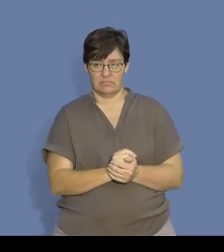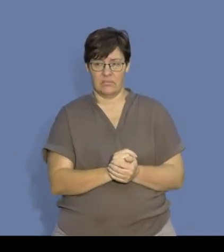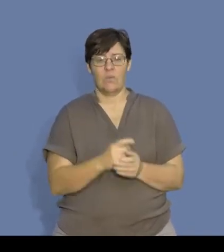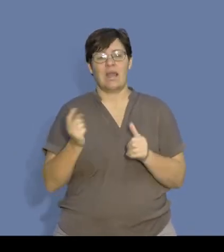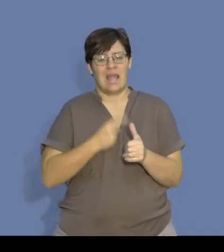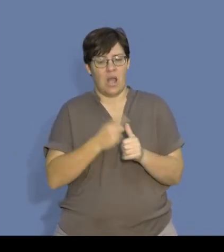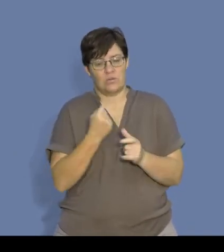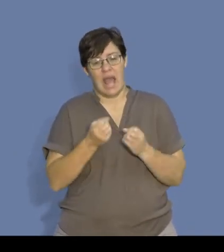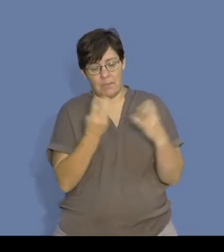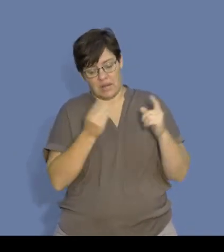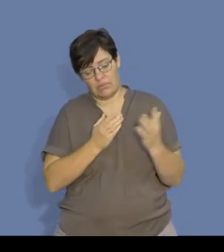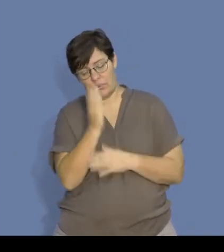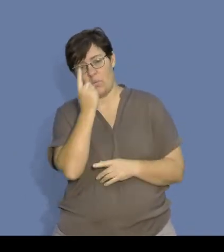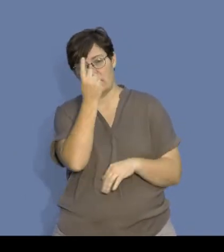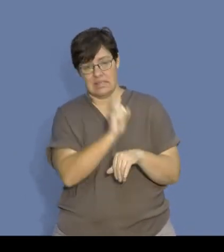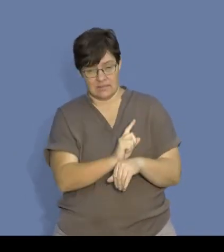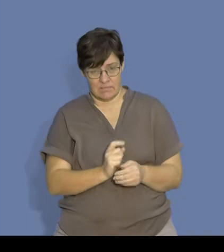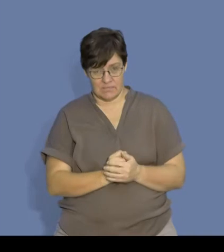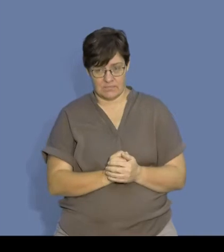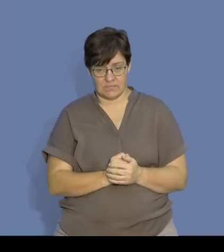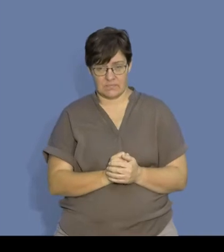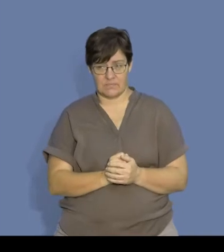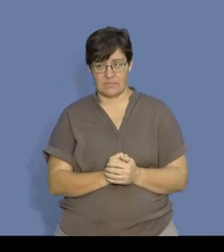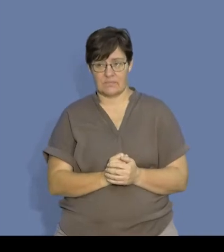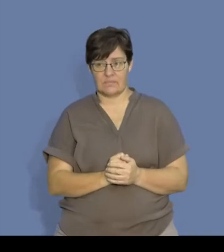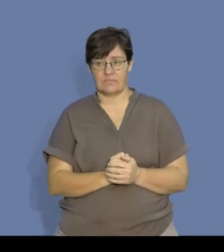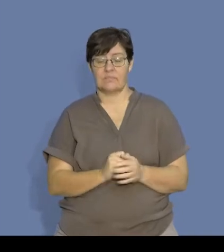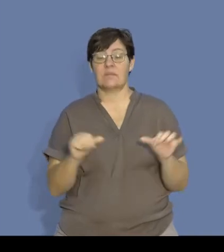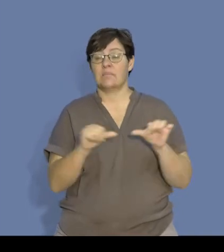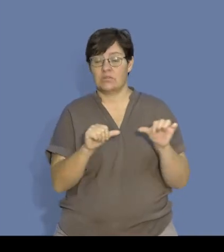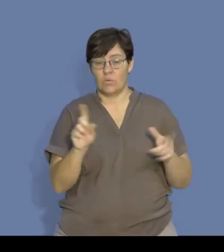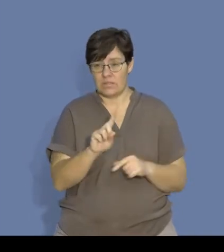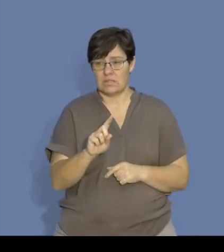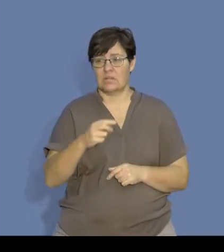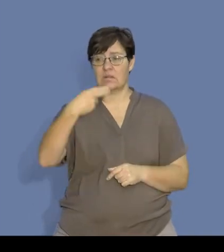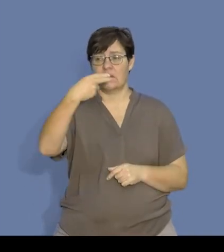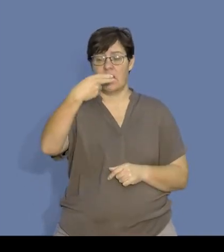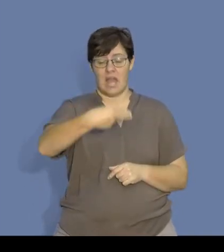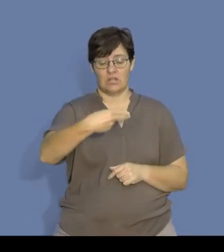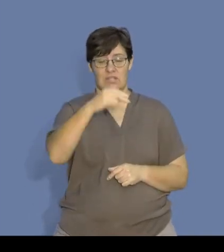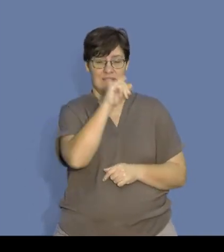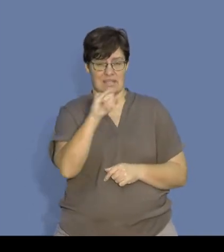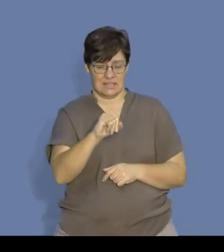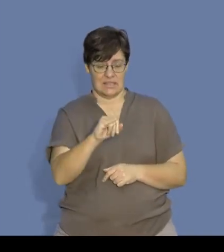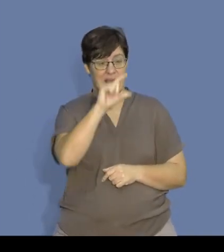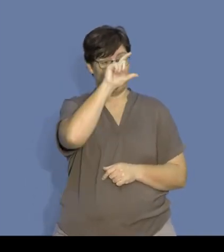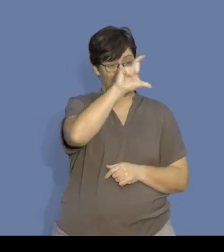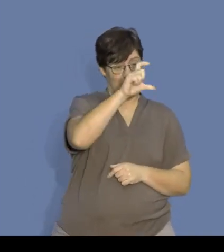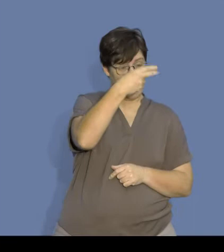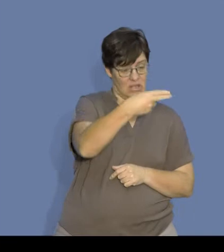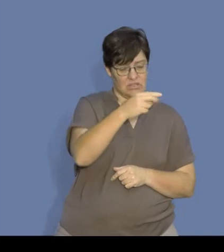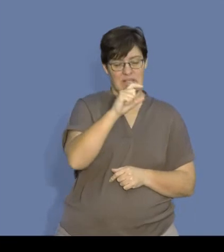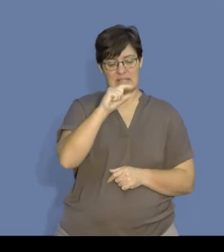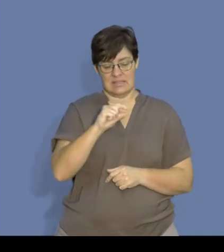waves, okay? It's measured in hertz. Capital H, little